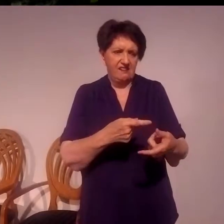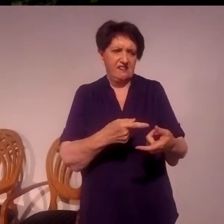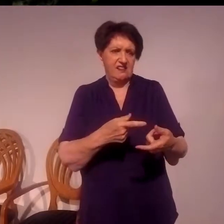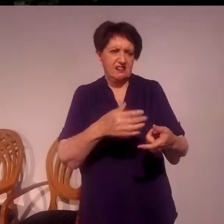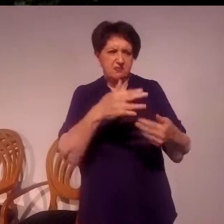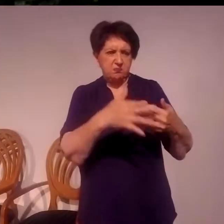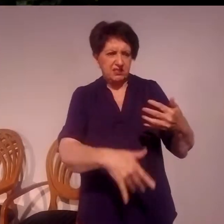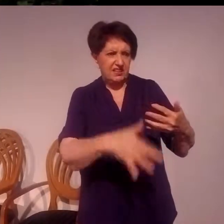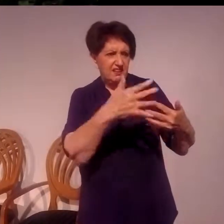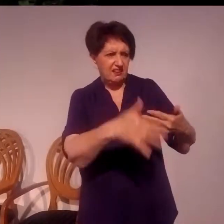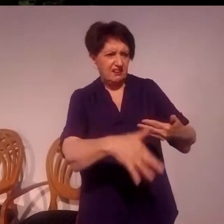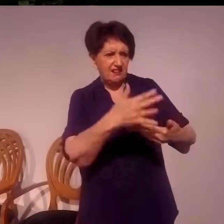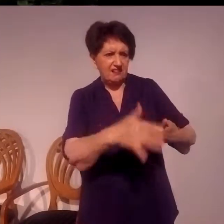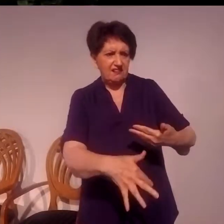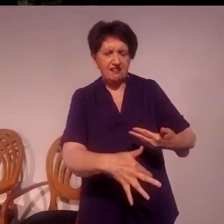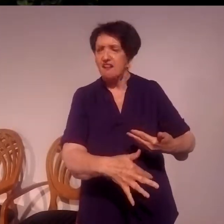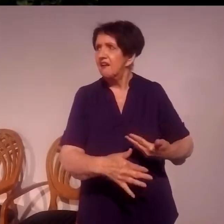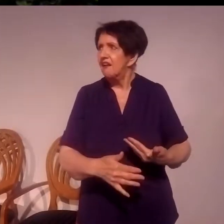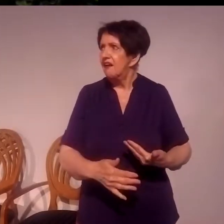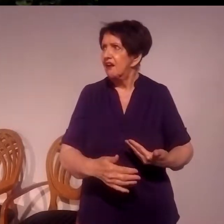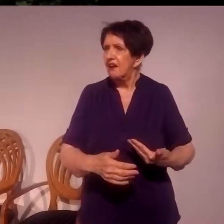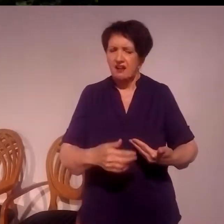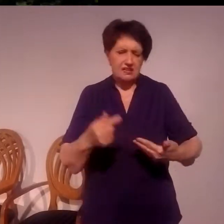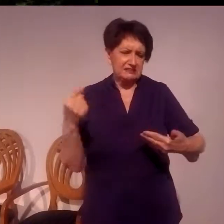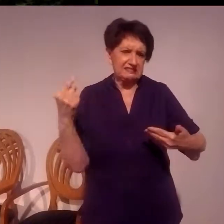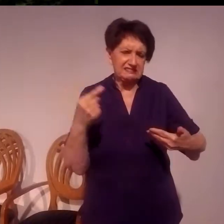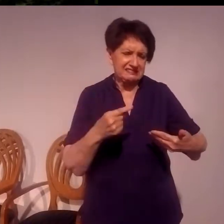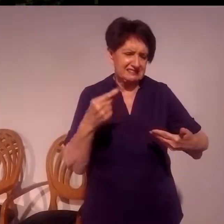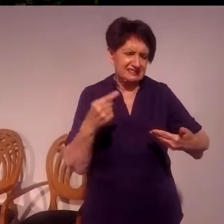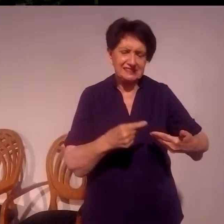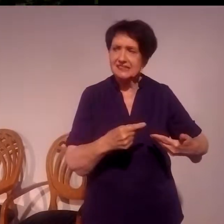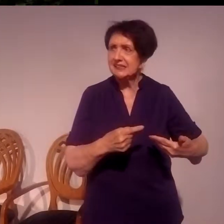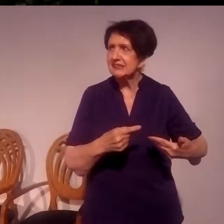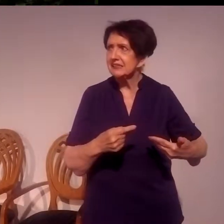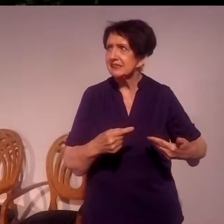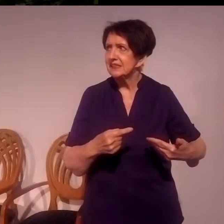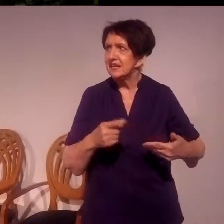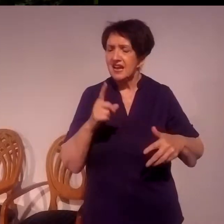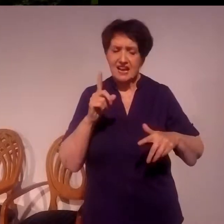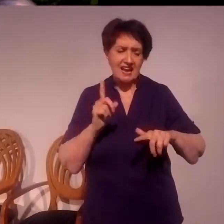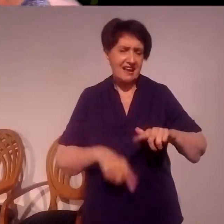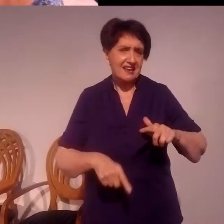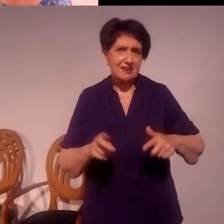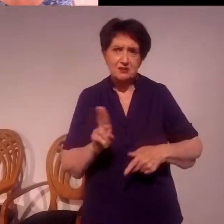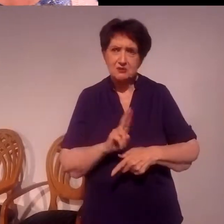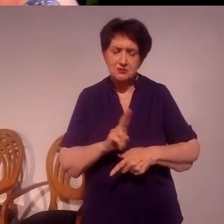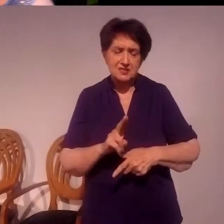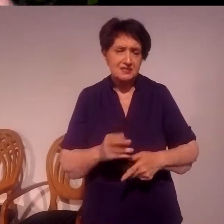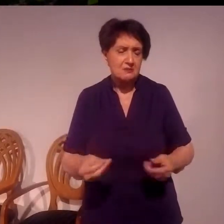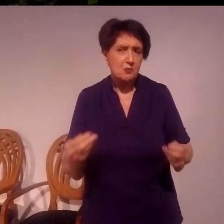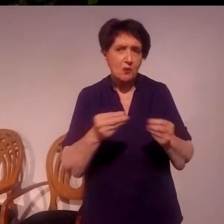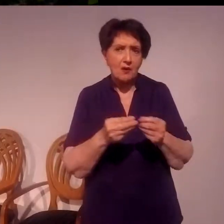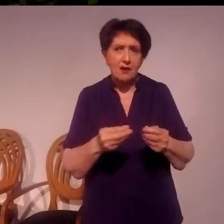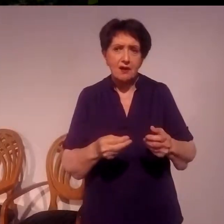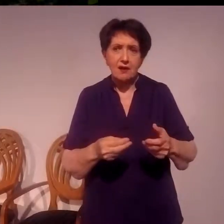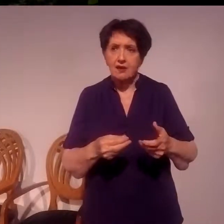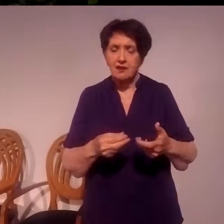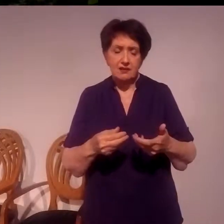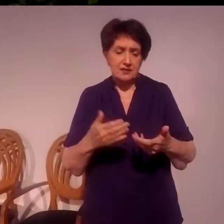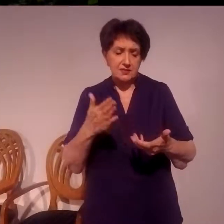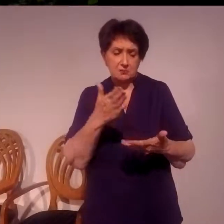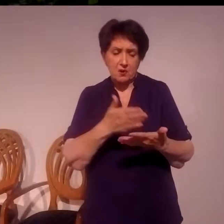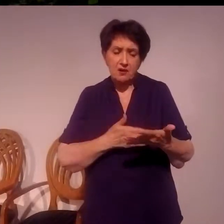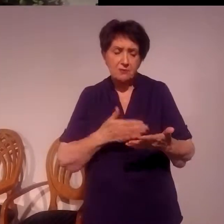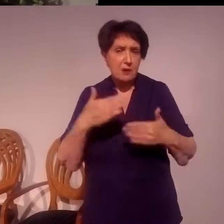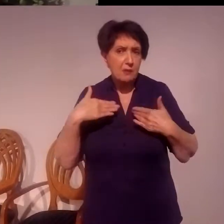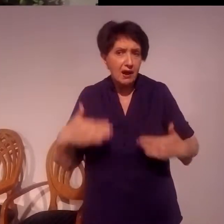is bleeding, I'm in great pain, and now I can no longer use this thumb. Well, this is a portion of my